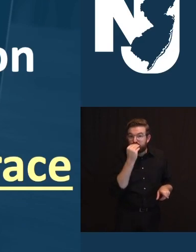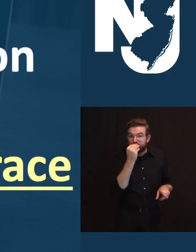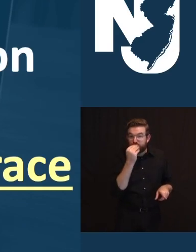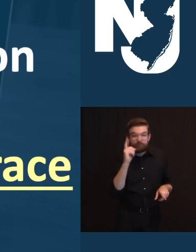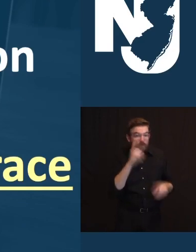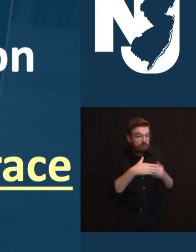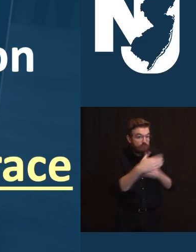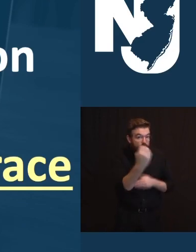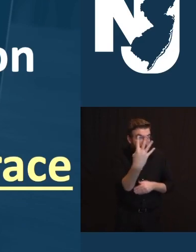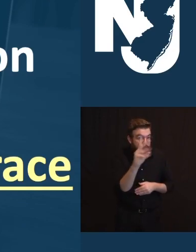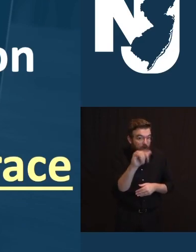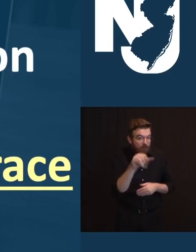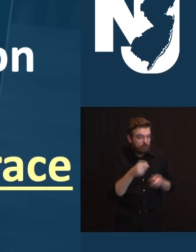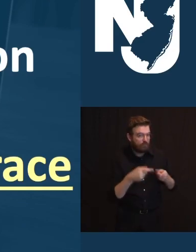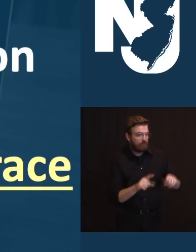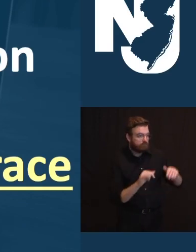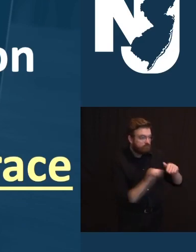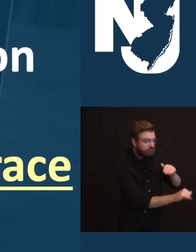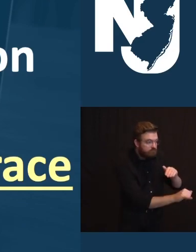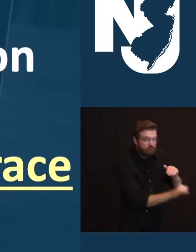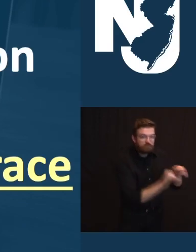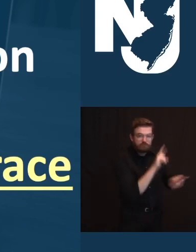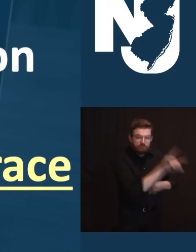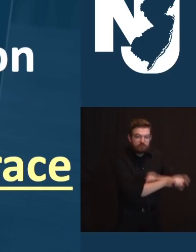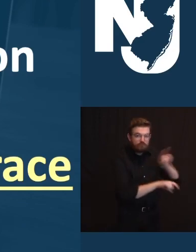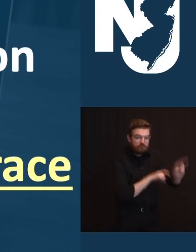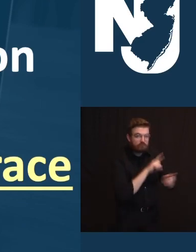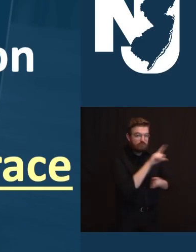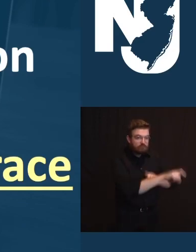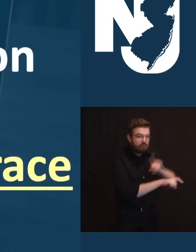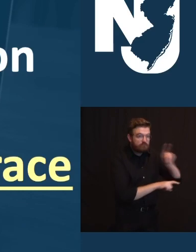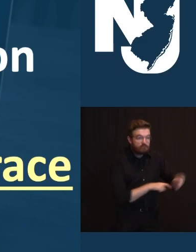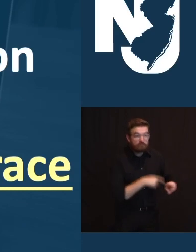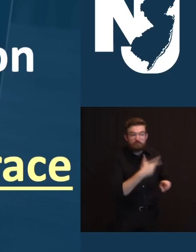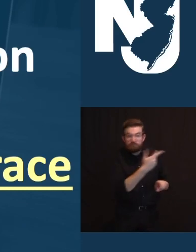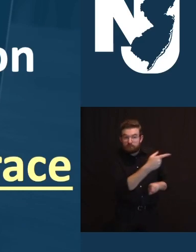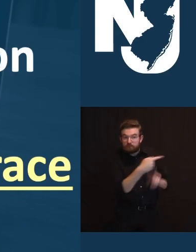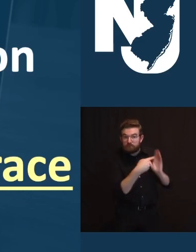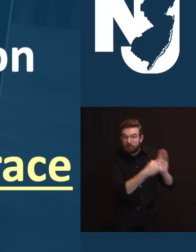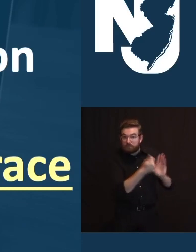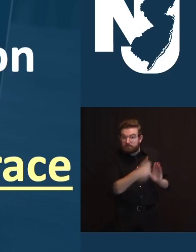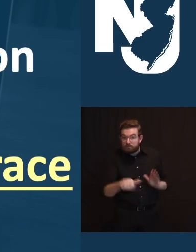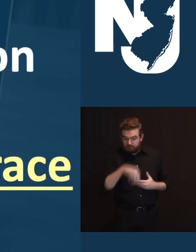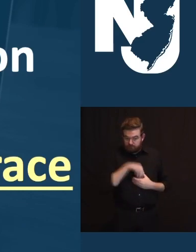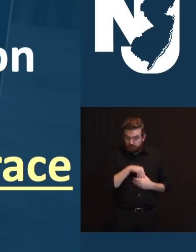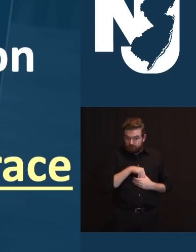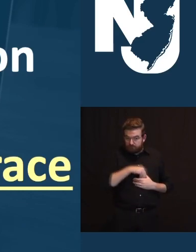the individual who's been exposed is showing any symptoms of COVID-19, and they ask whether the individual may have